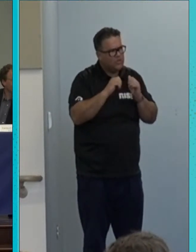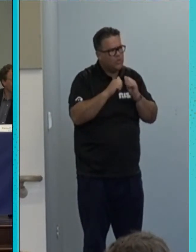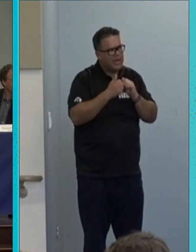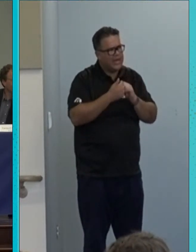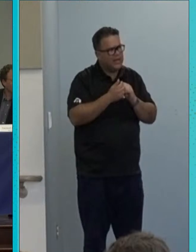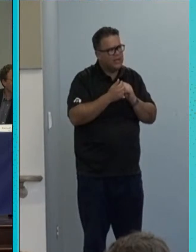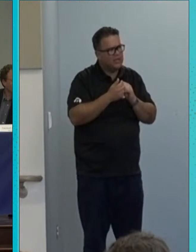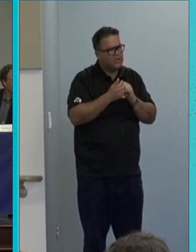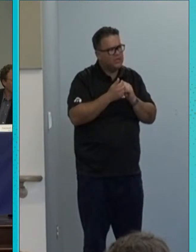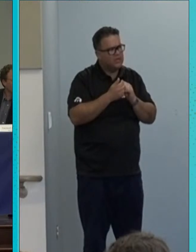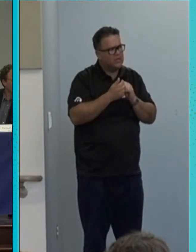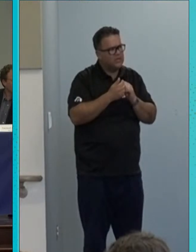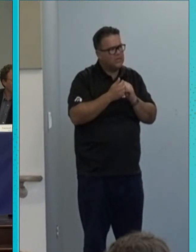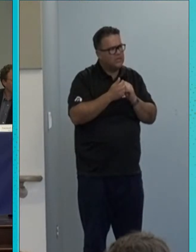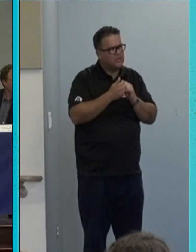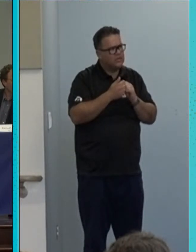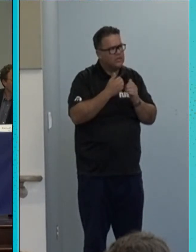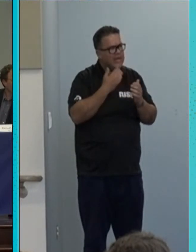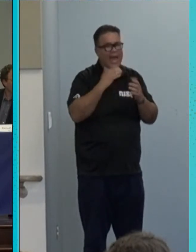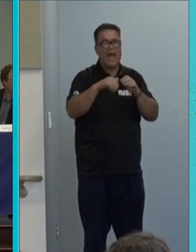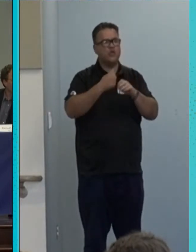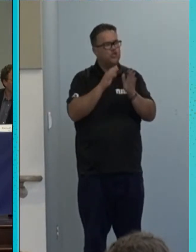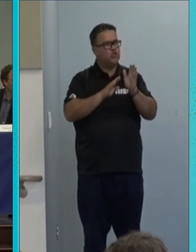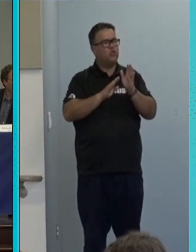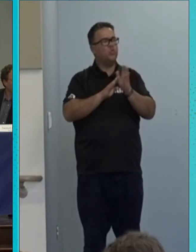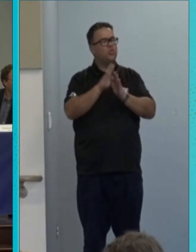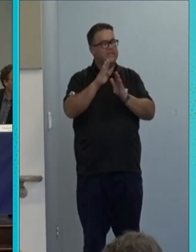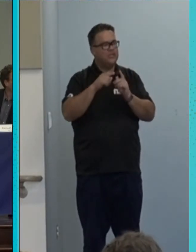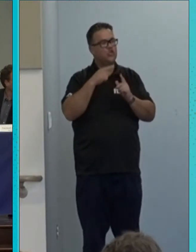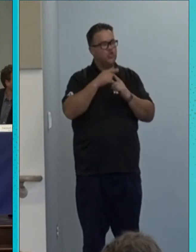you work up to a good team?